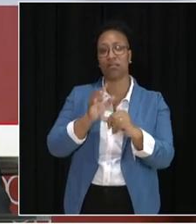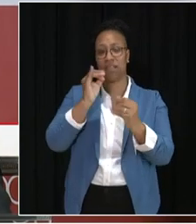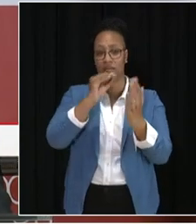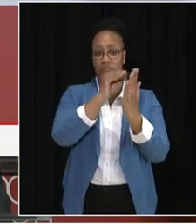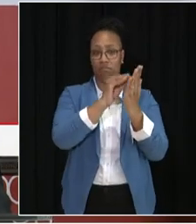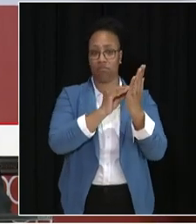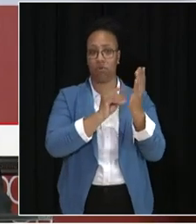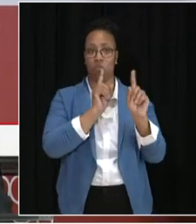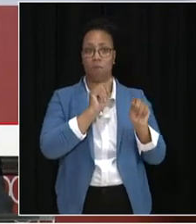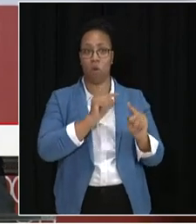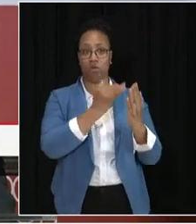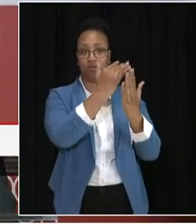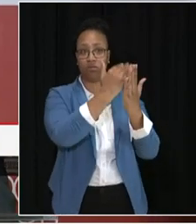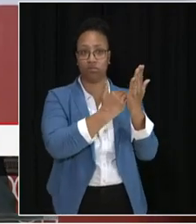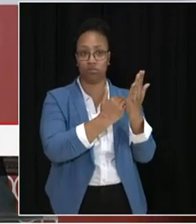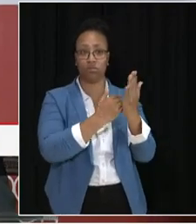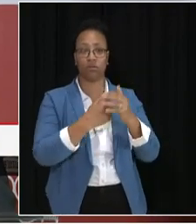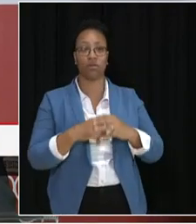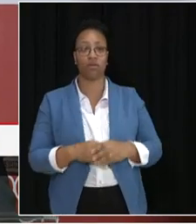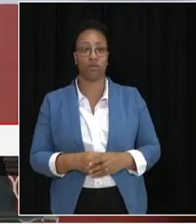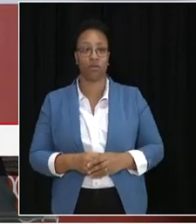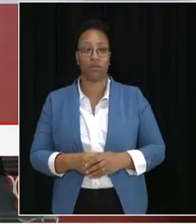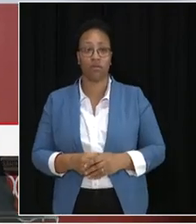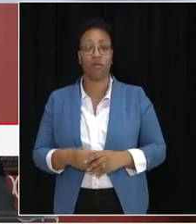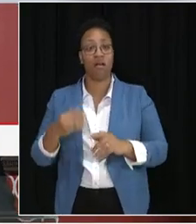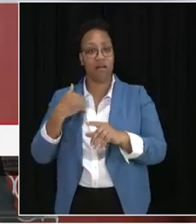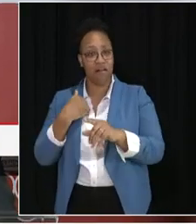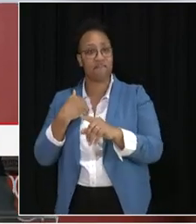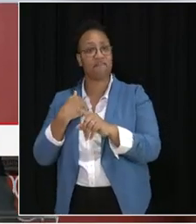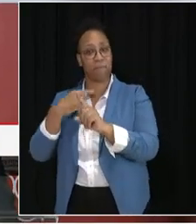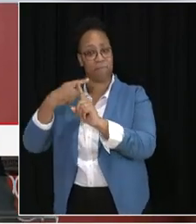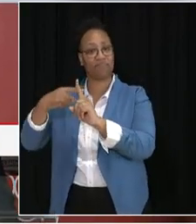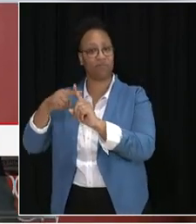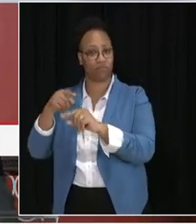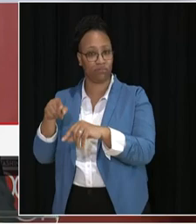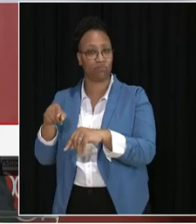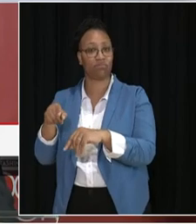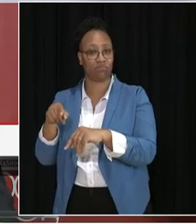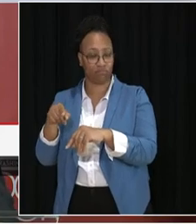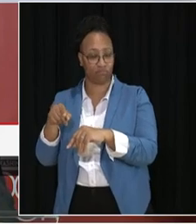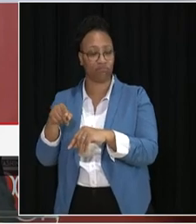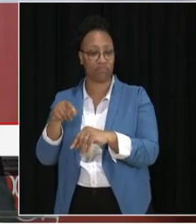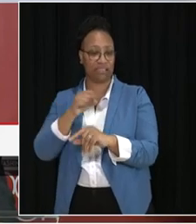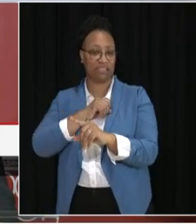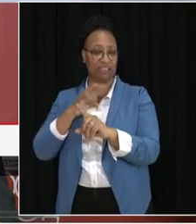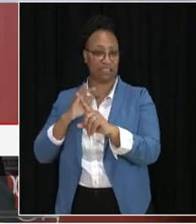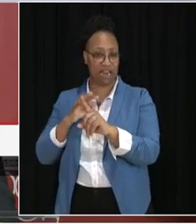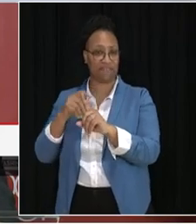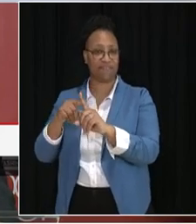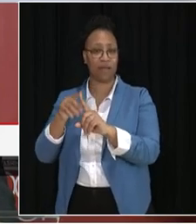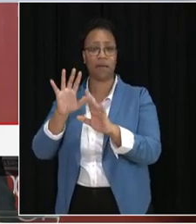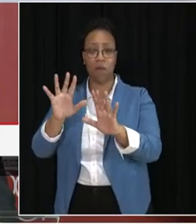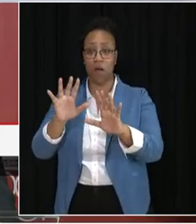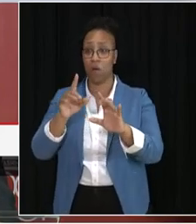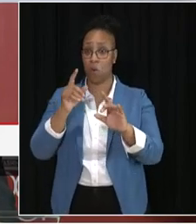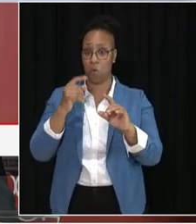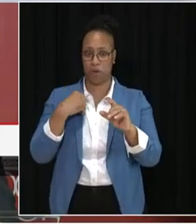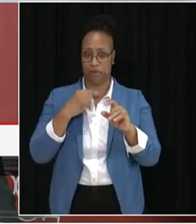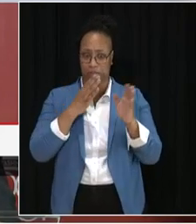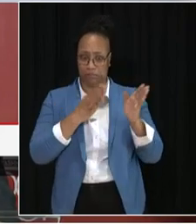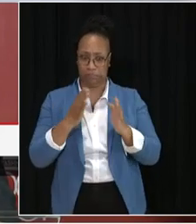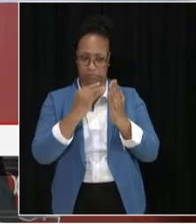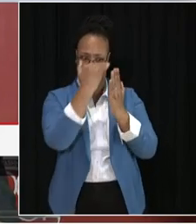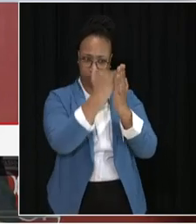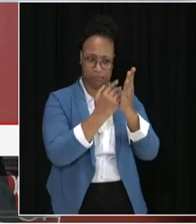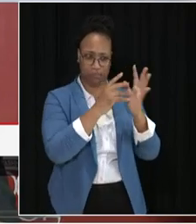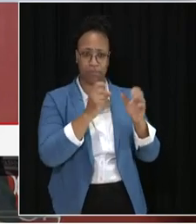And this is a muscle that we built over time that's extremely strong. We've had our test and return strategy all throughout last school year